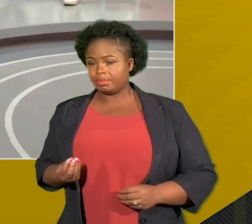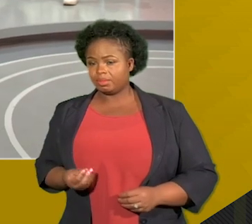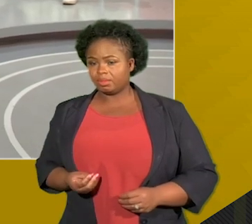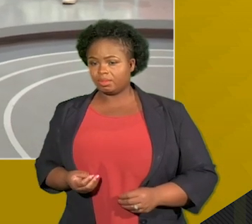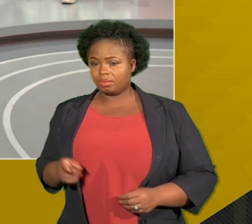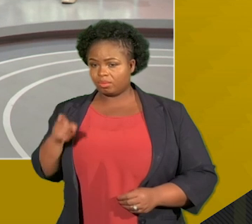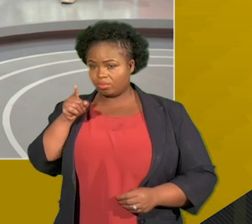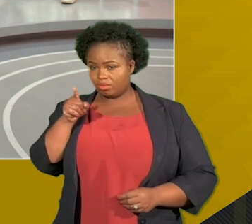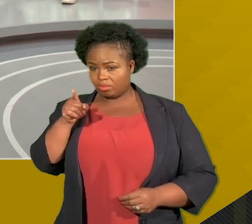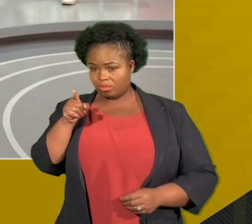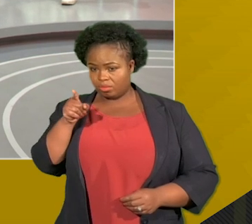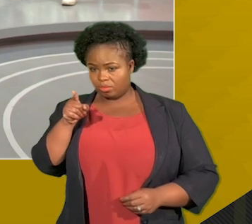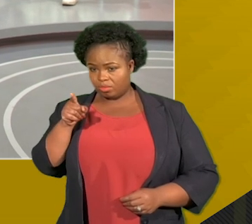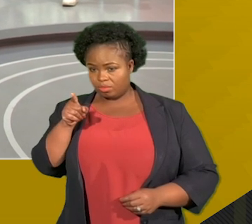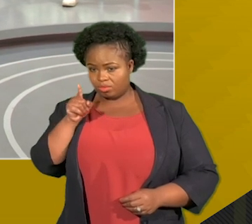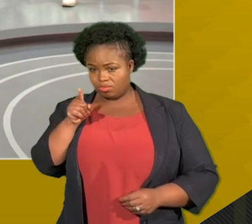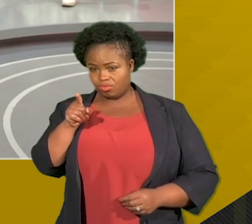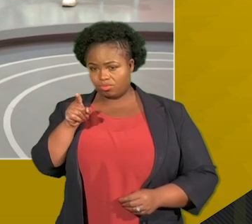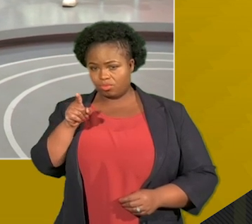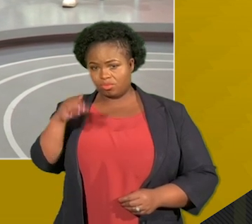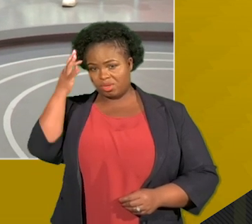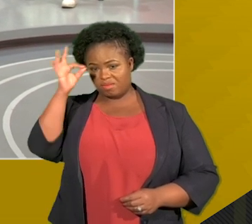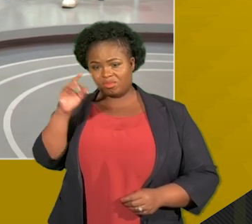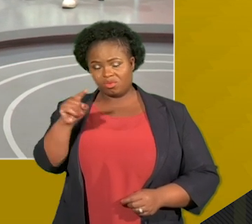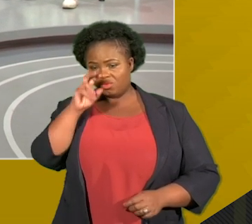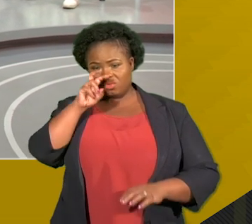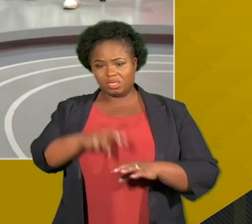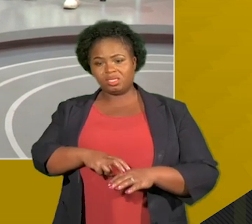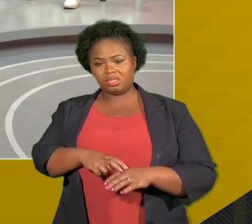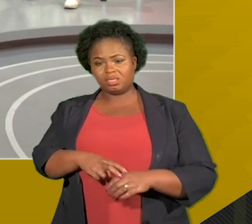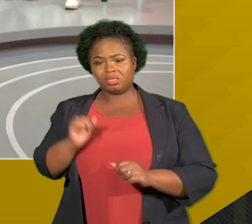You, brother man, there, you don't need a gallery.